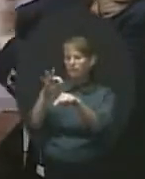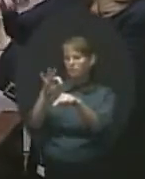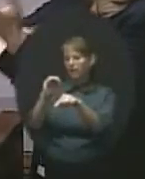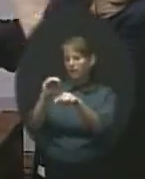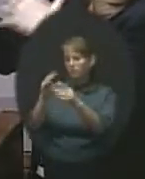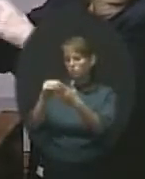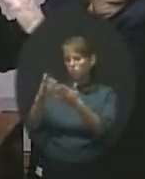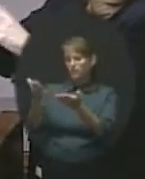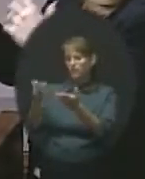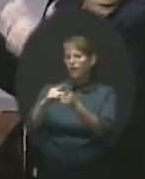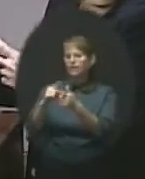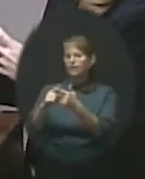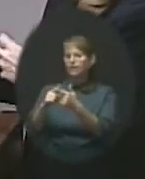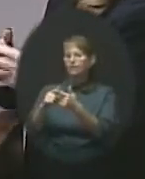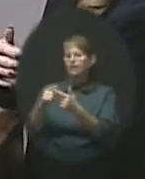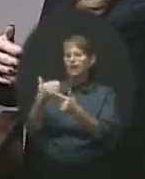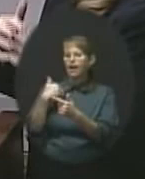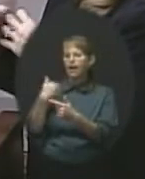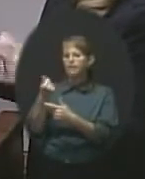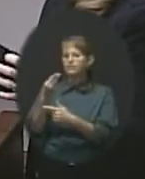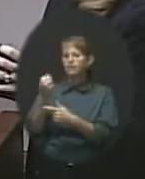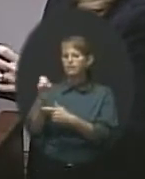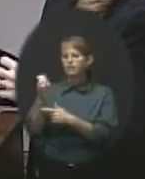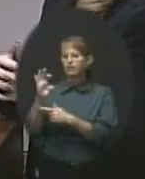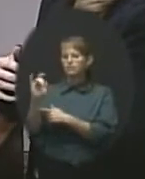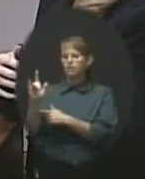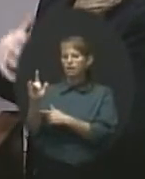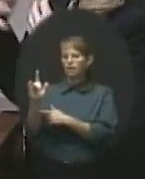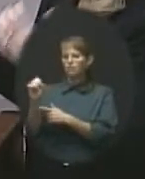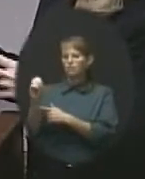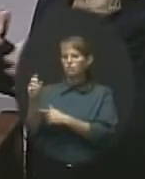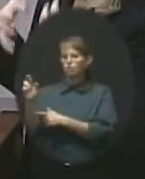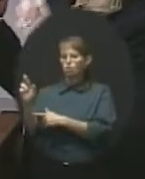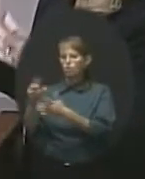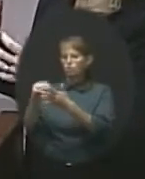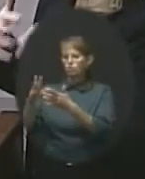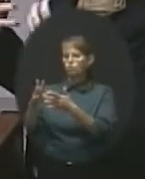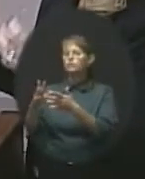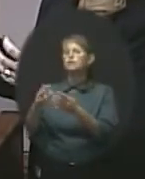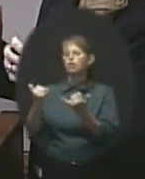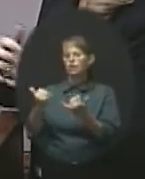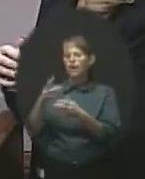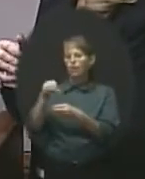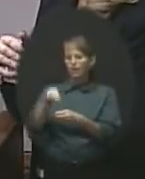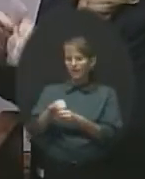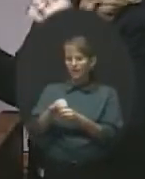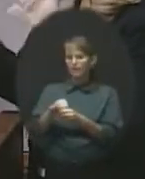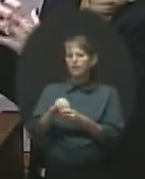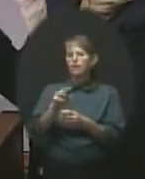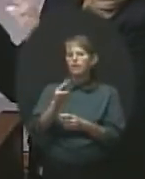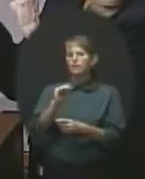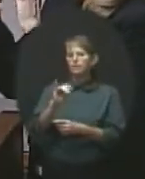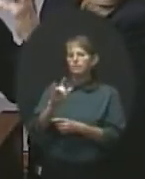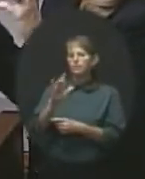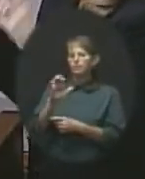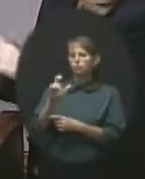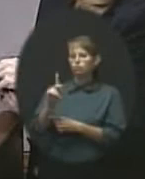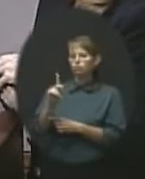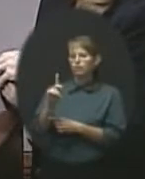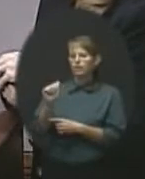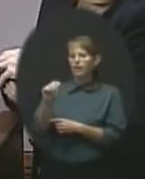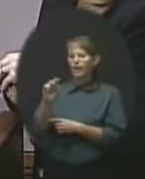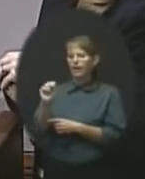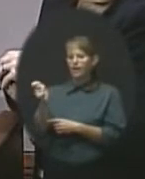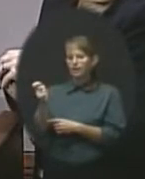students that are now in the Mill Creek Annex, starting some of that online virtual learning piece that's part of the